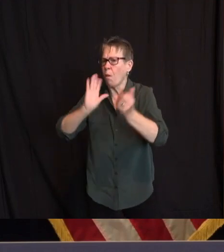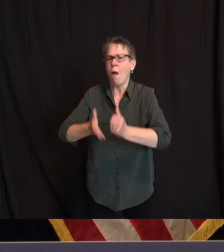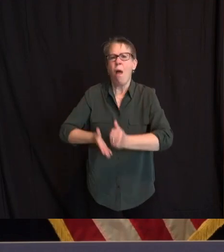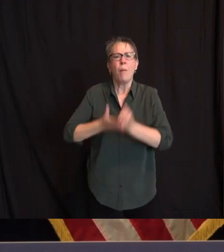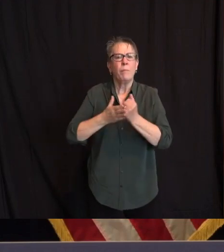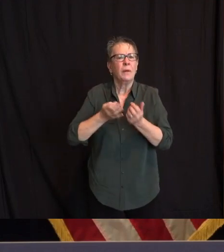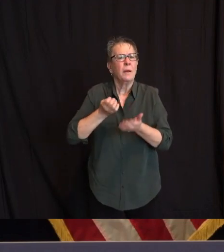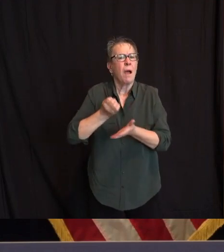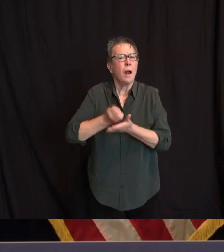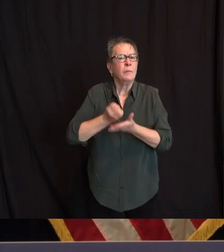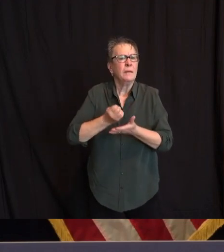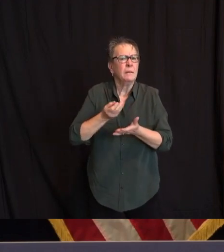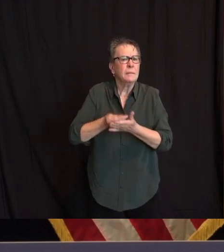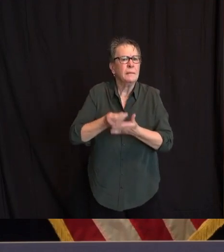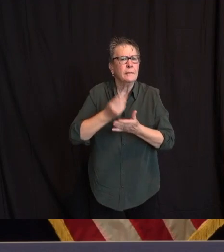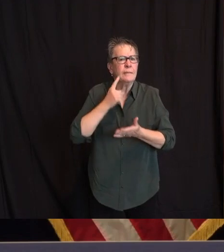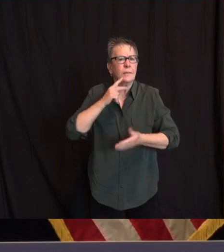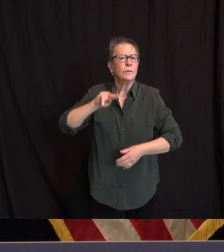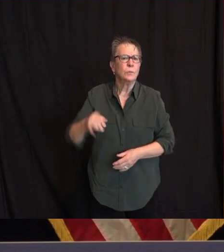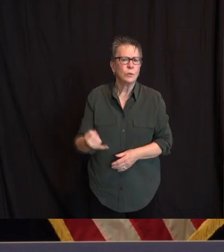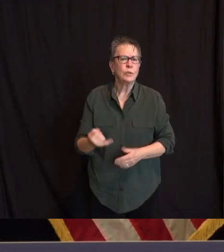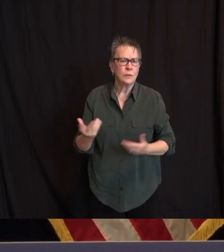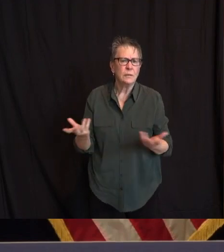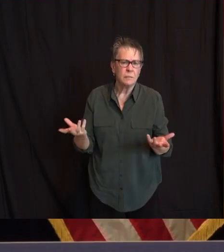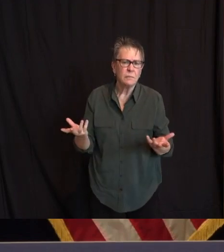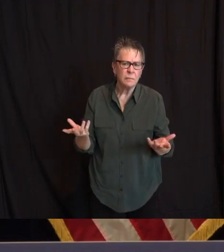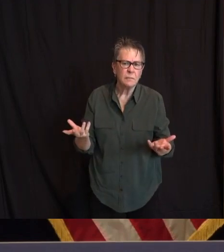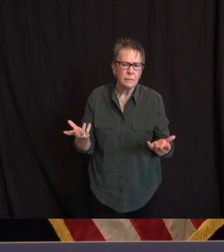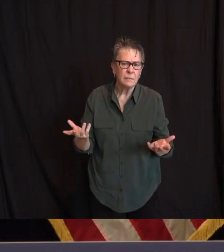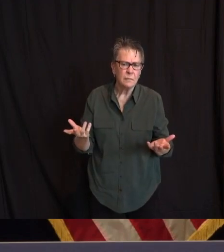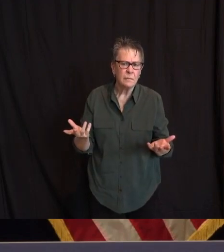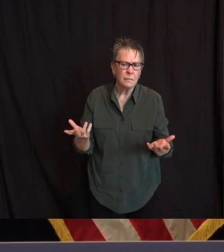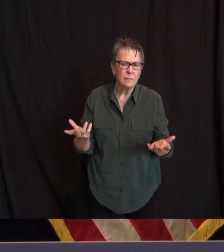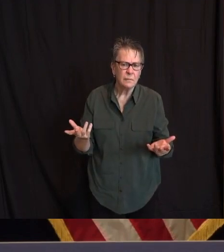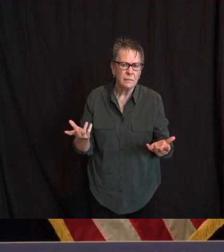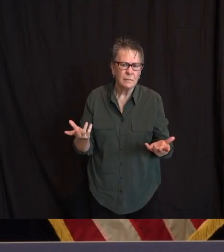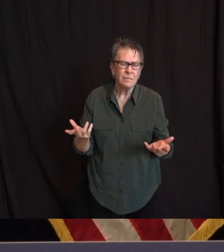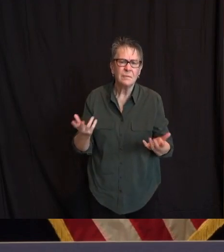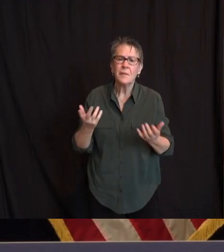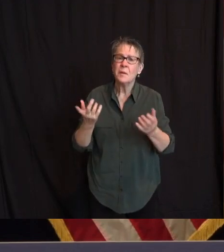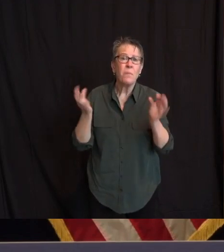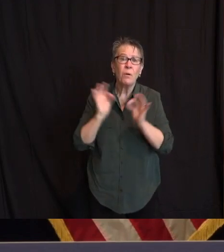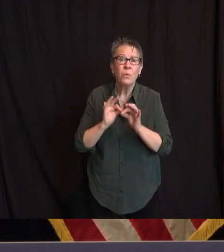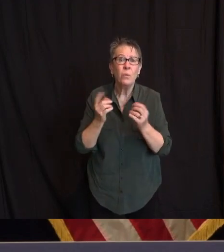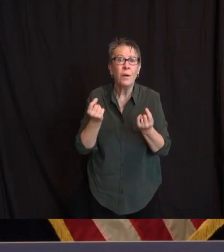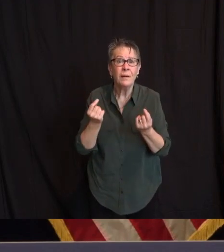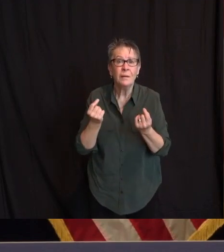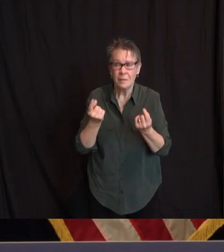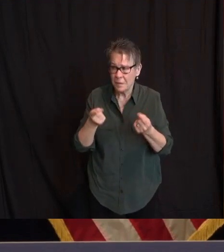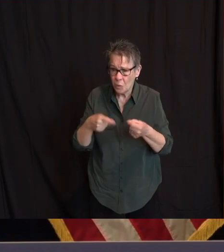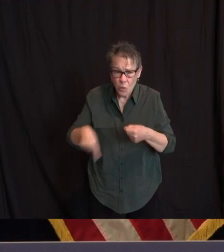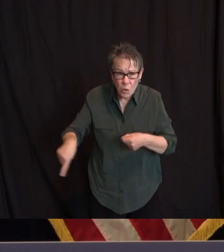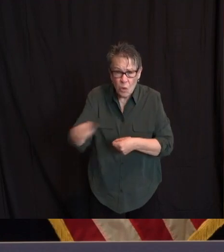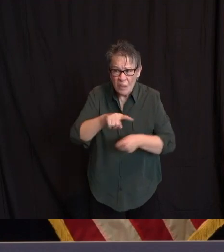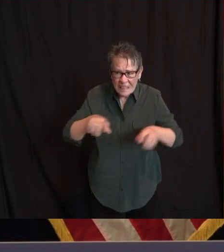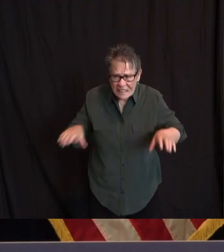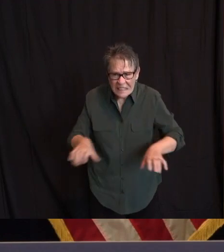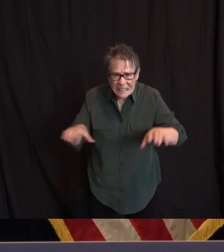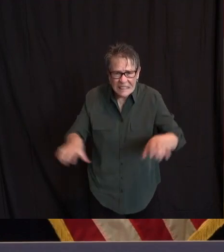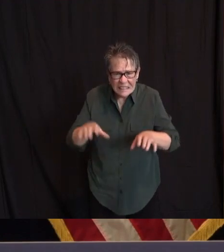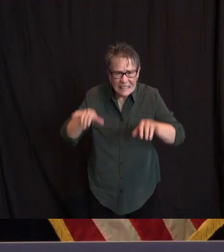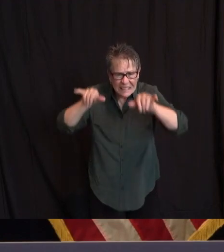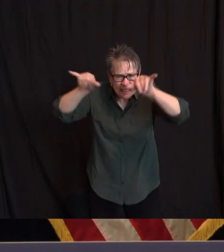least as far as I can see forward. Communities of color, we take that very seriously. This is what we had anticipated may be the case, and